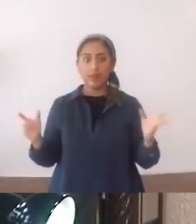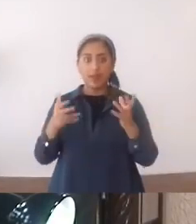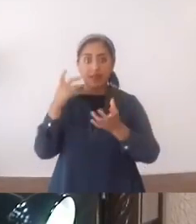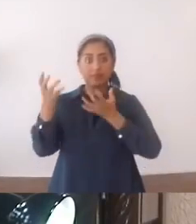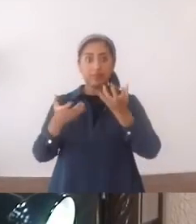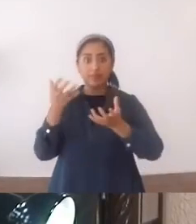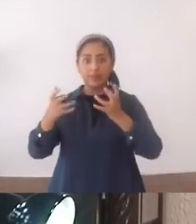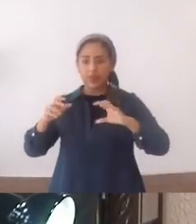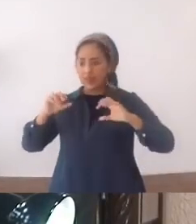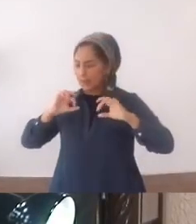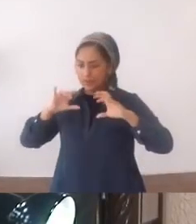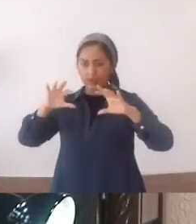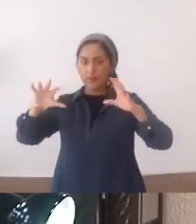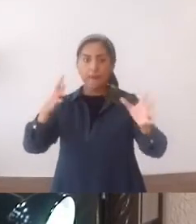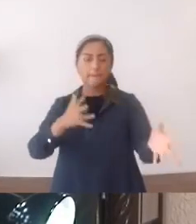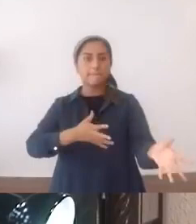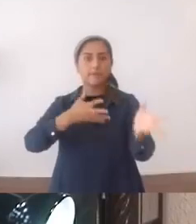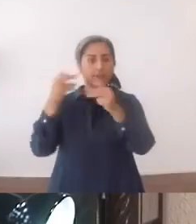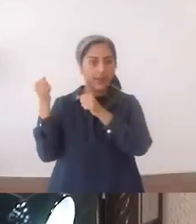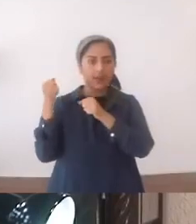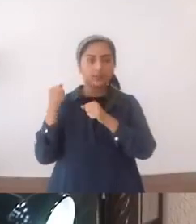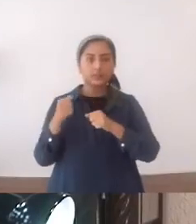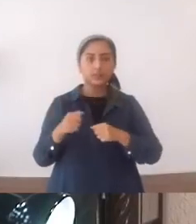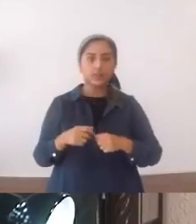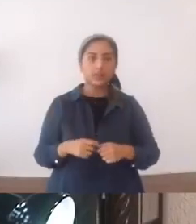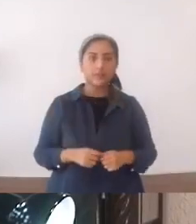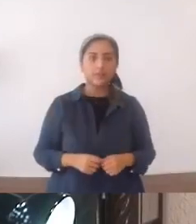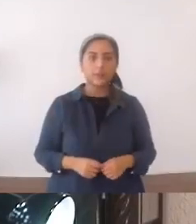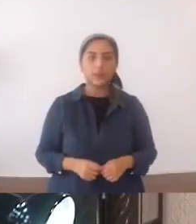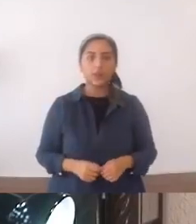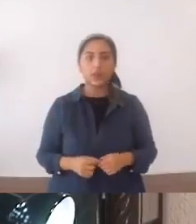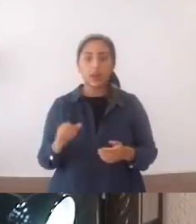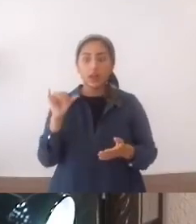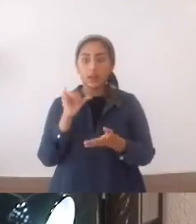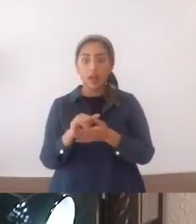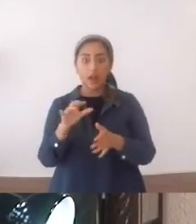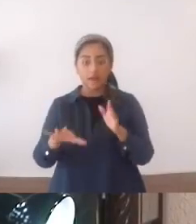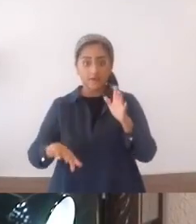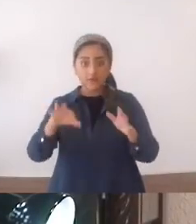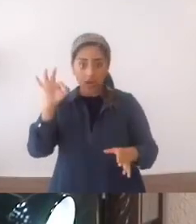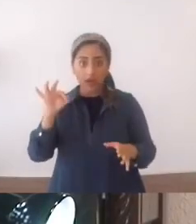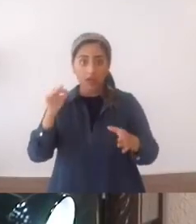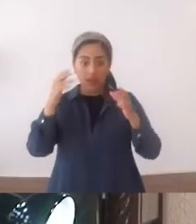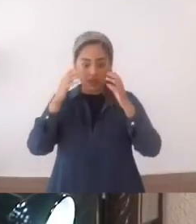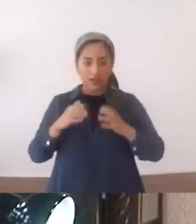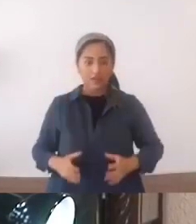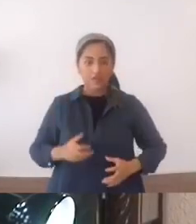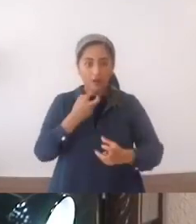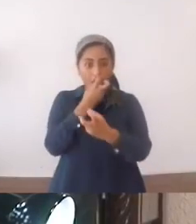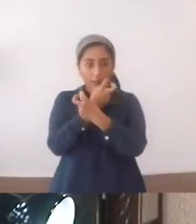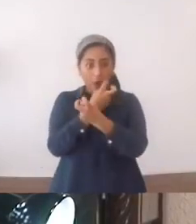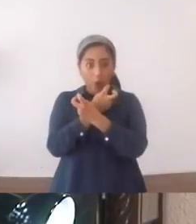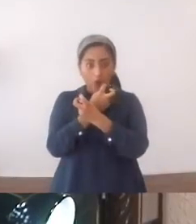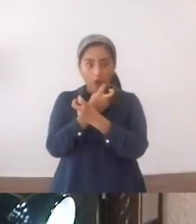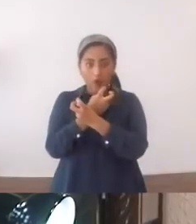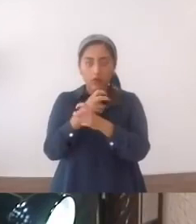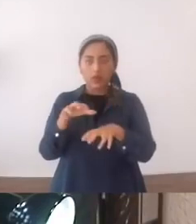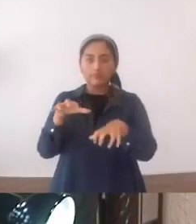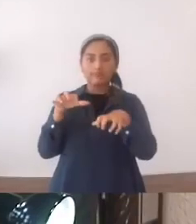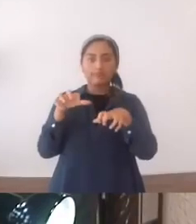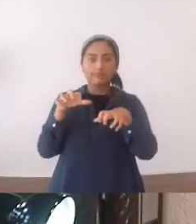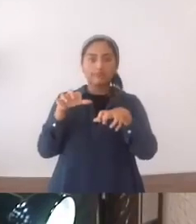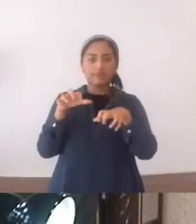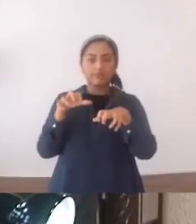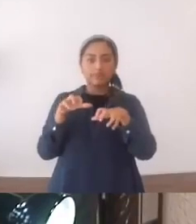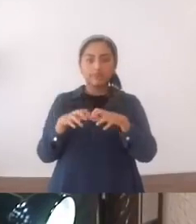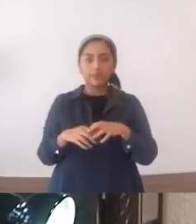anymore. It's over. El fuego arrasó tan rápido The fire consumed so fast que se encontraron cadáveres calcinados,